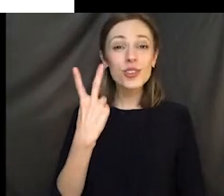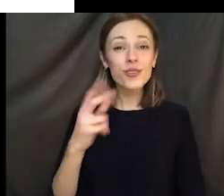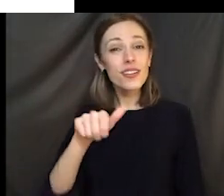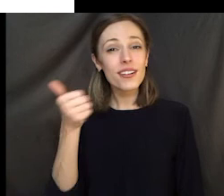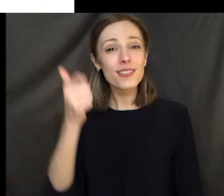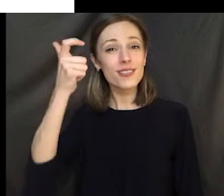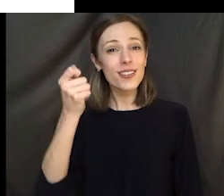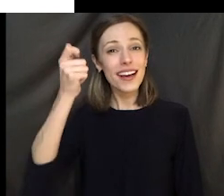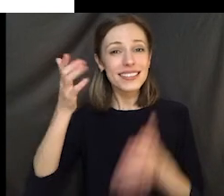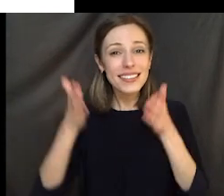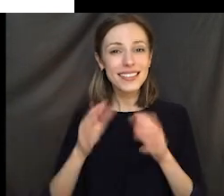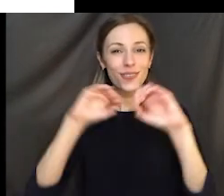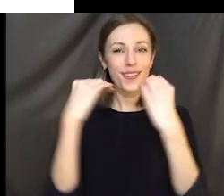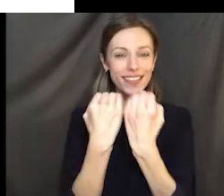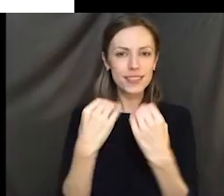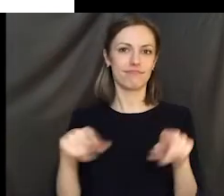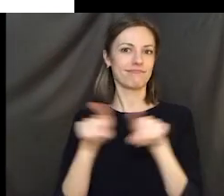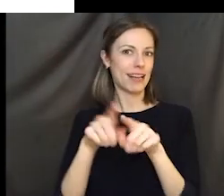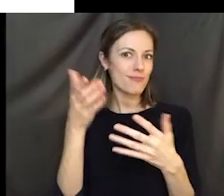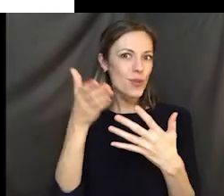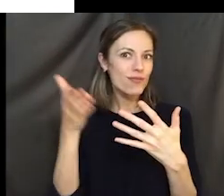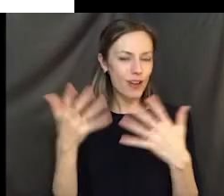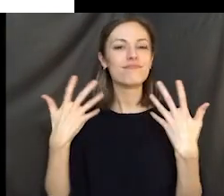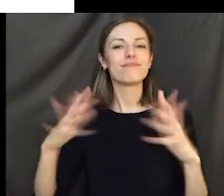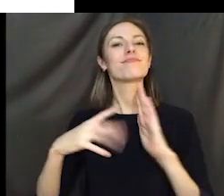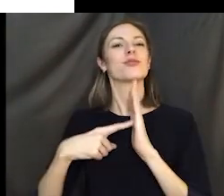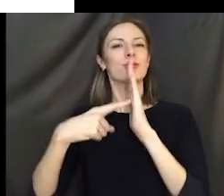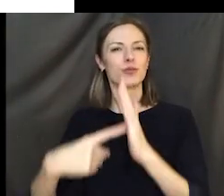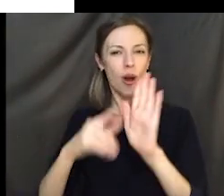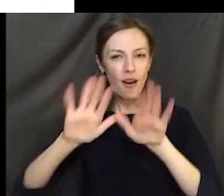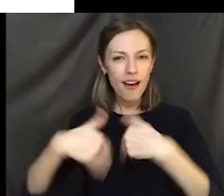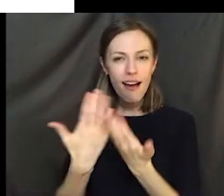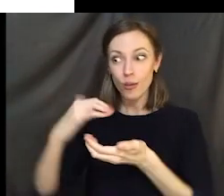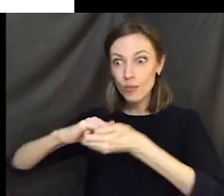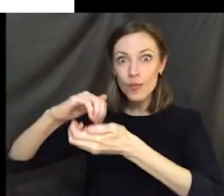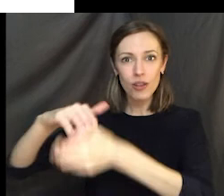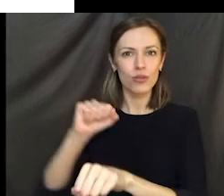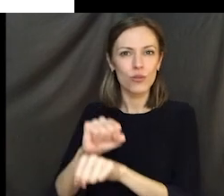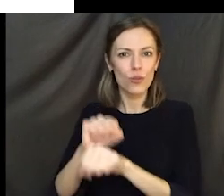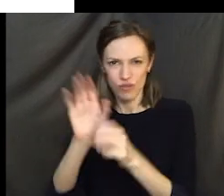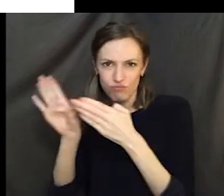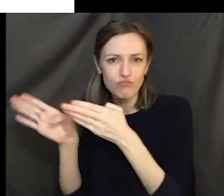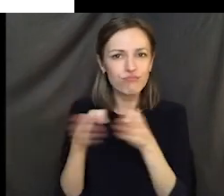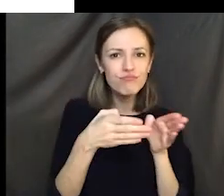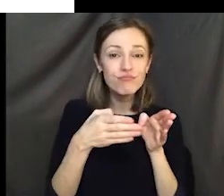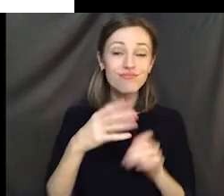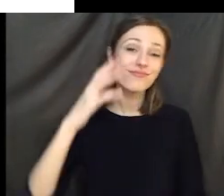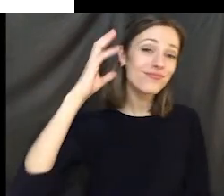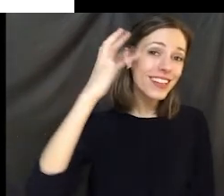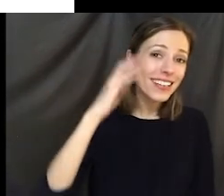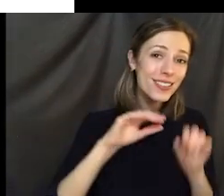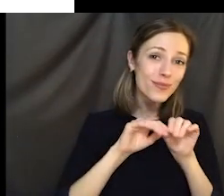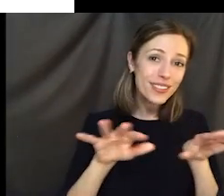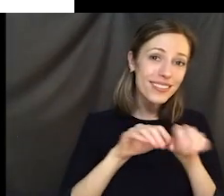Two more grantees from the same portfolio showed how partners have redirected work to radio broadcasts, formative studies,